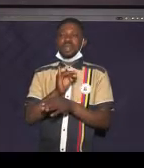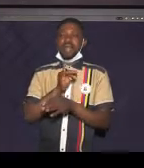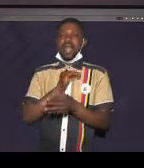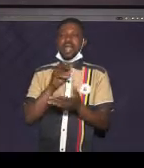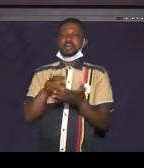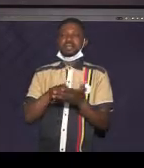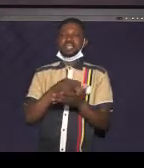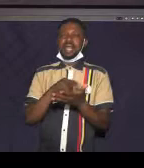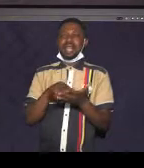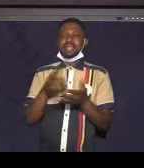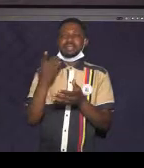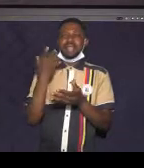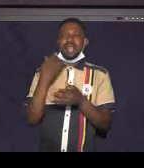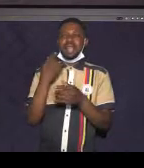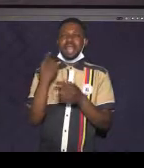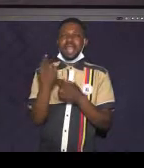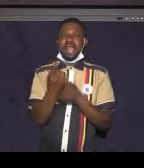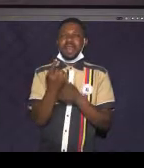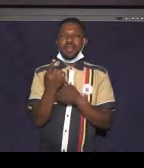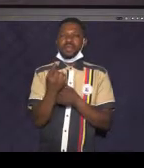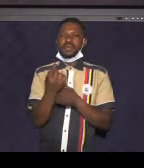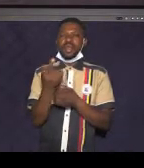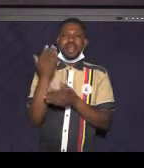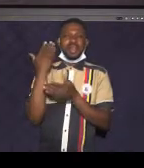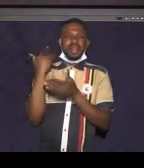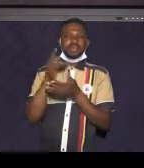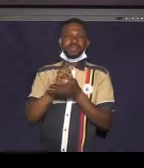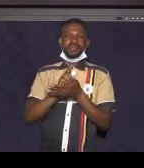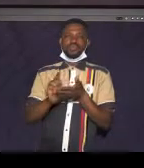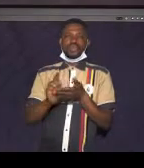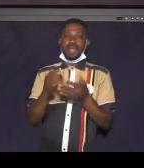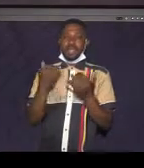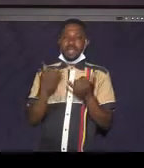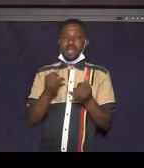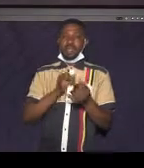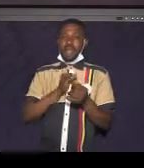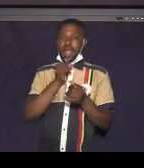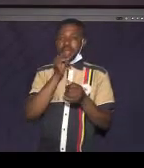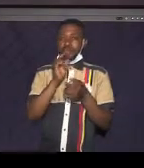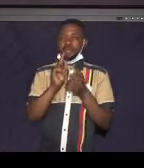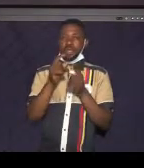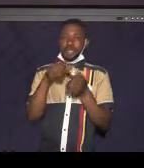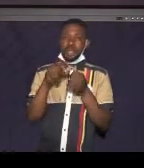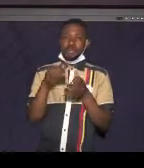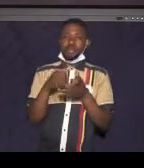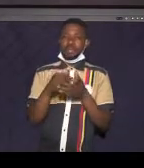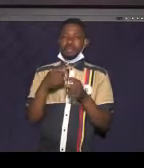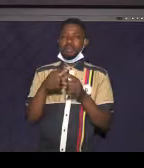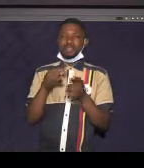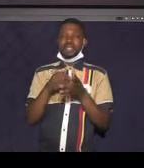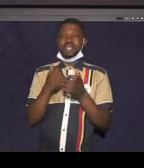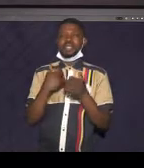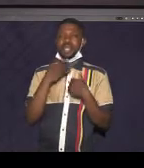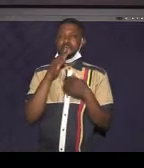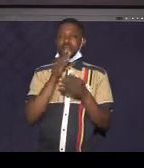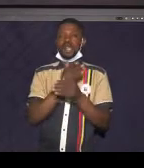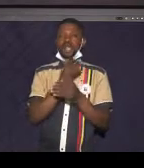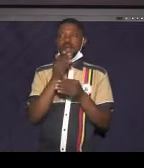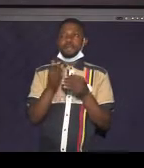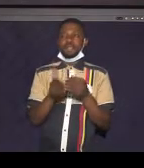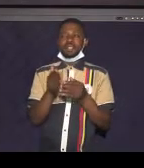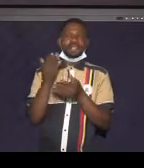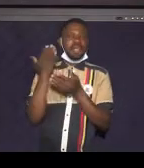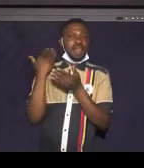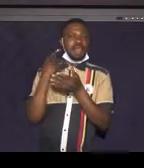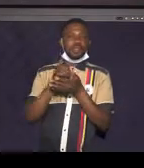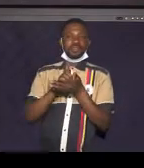I danced alone last week. Now I'm talking about it, but it has been completed